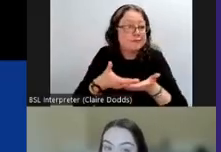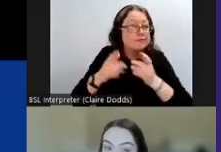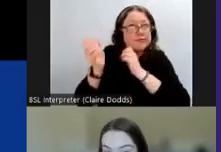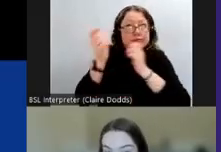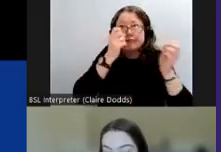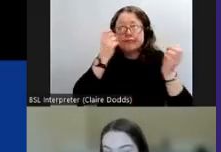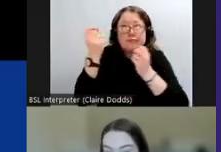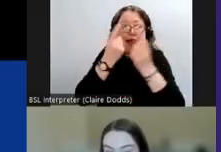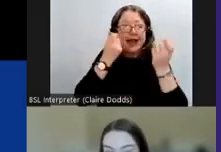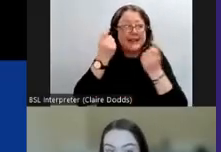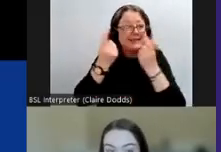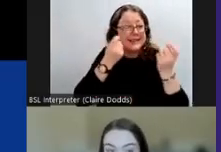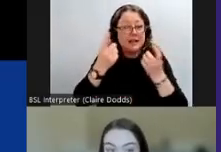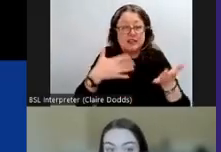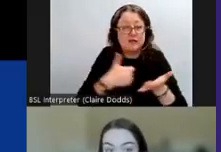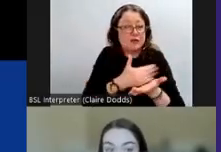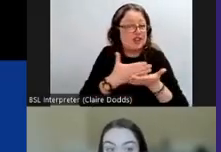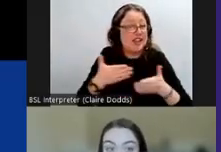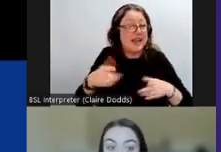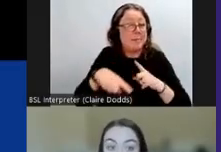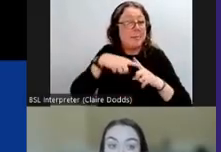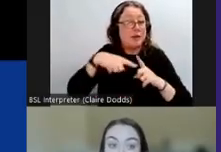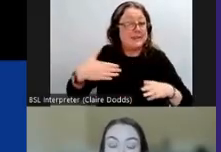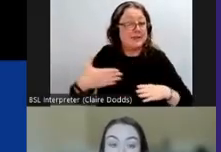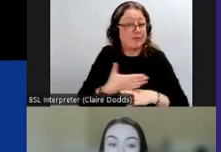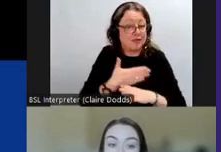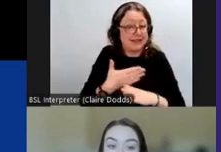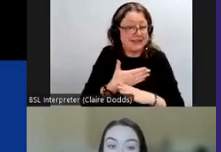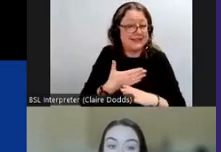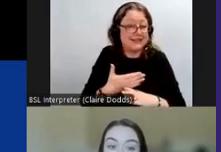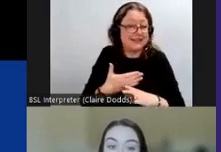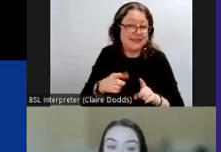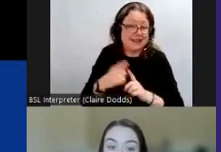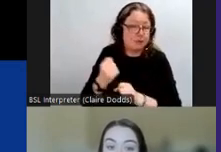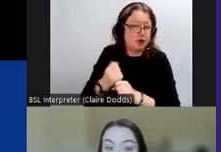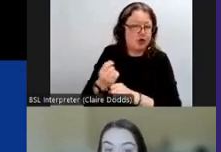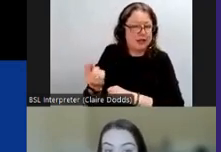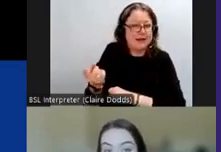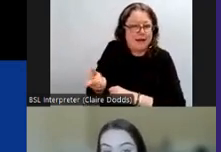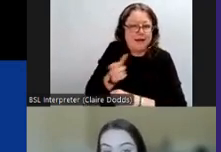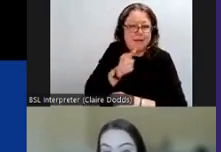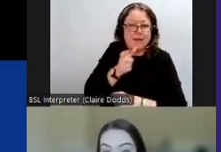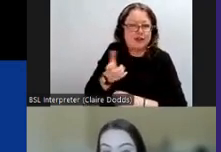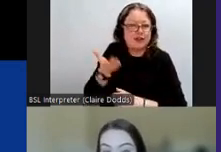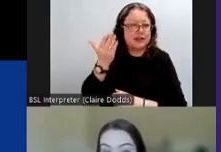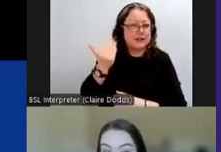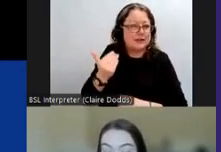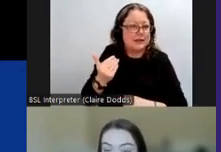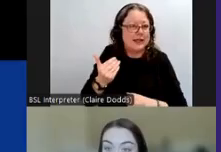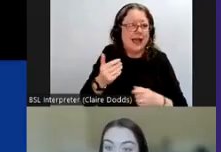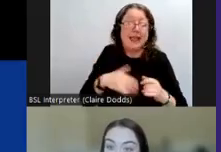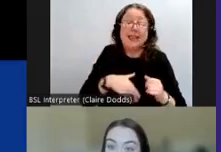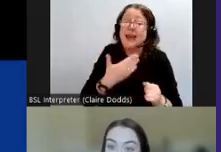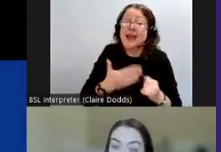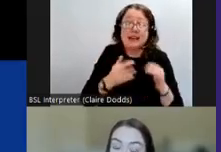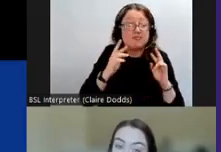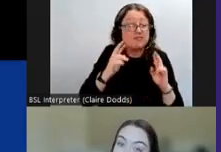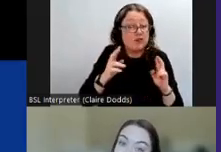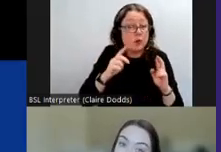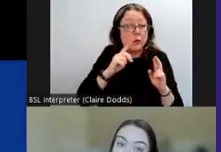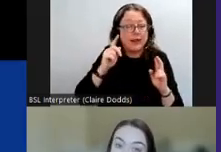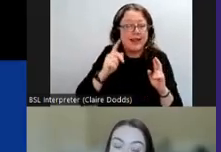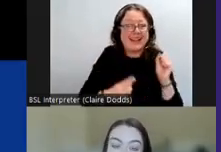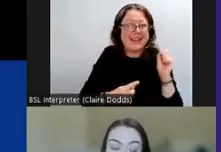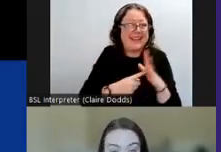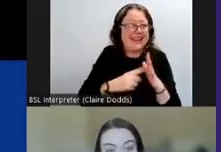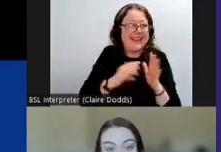some of that positive practice that Georgina mentioned before, and then some key questions to take away with you to begin the journey and